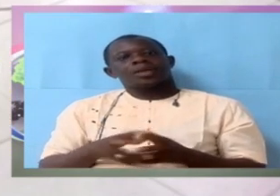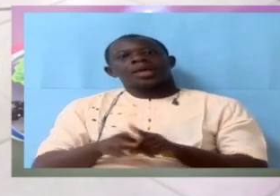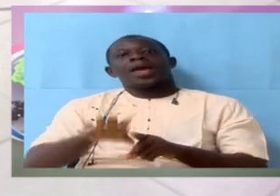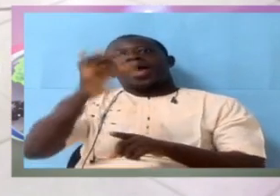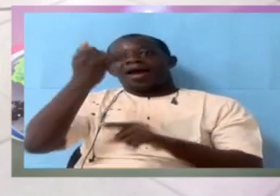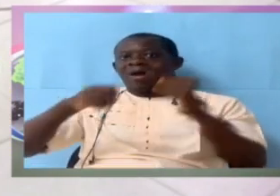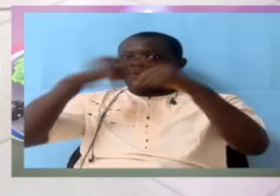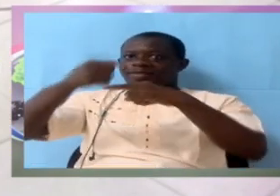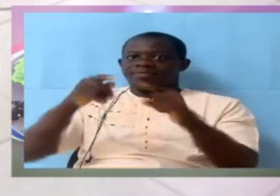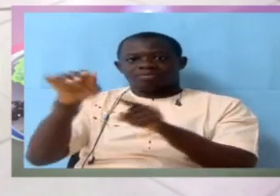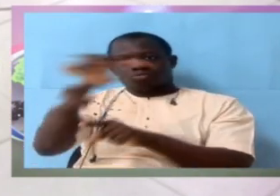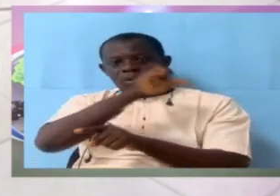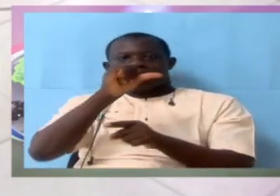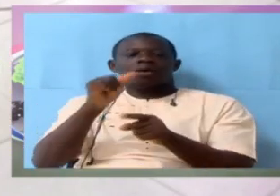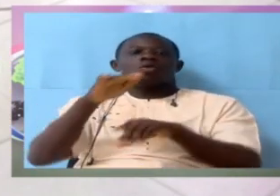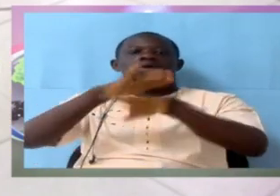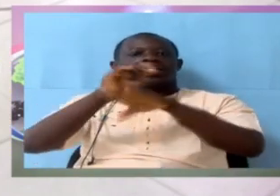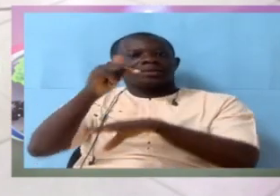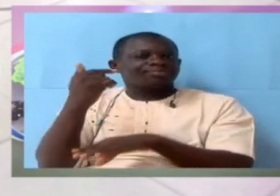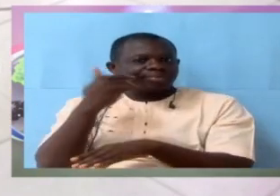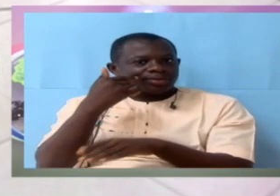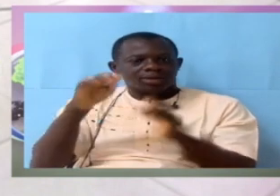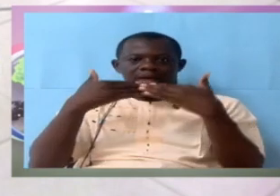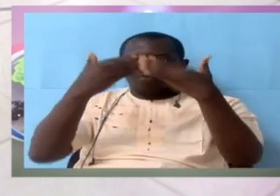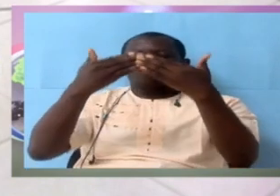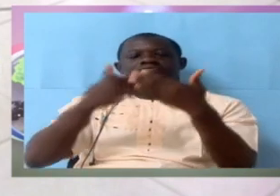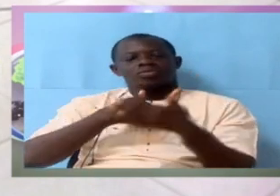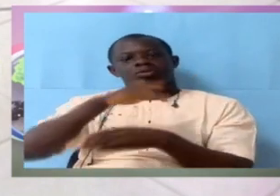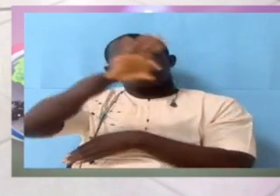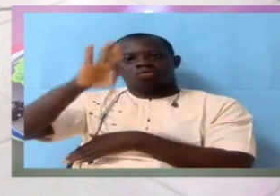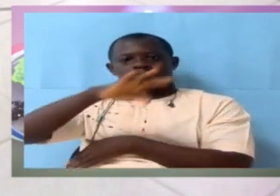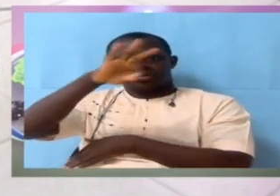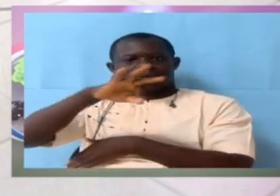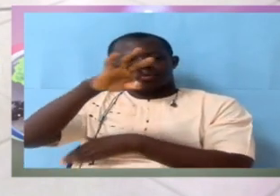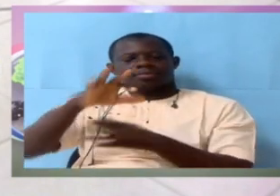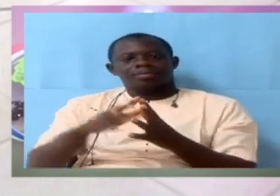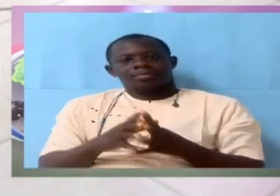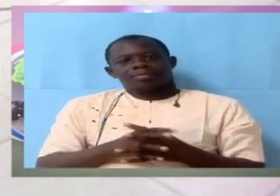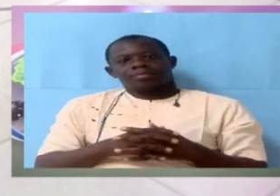Then I came back on that day they told me a Thursday.